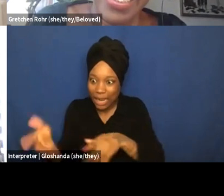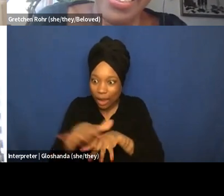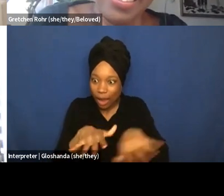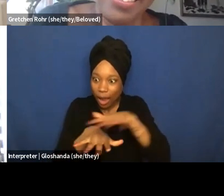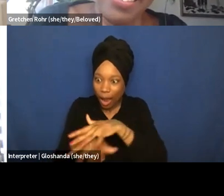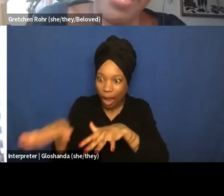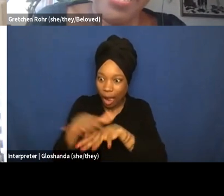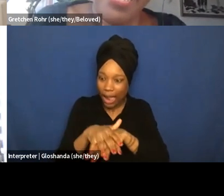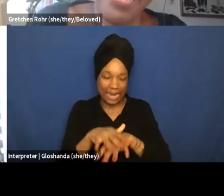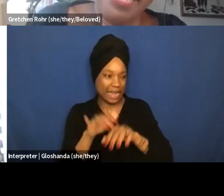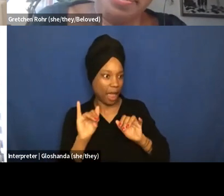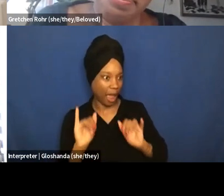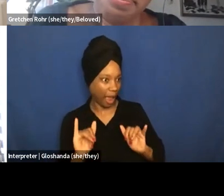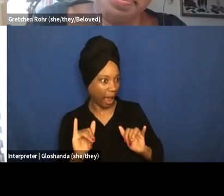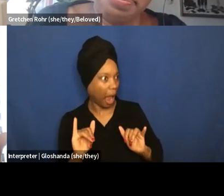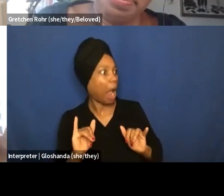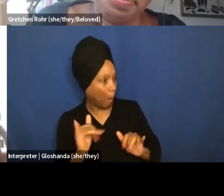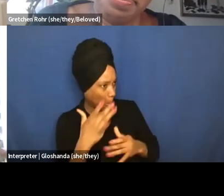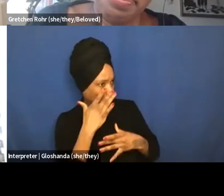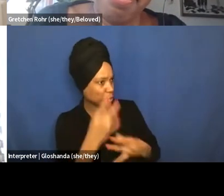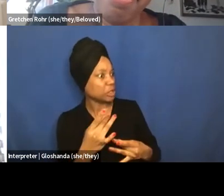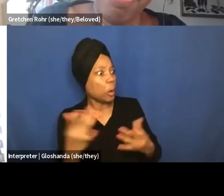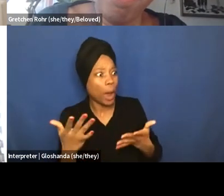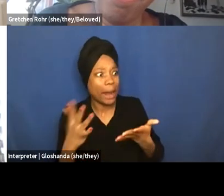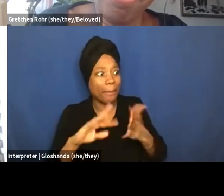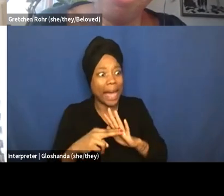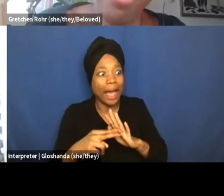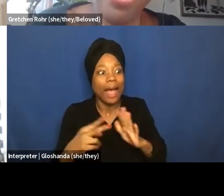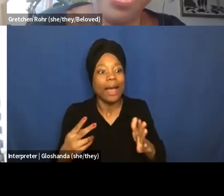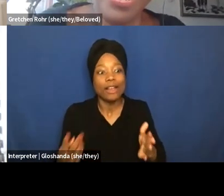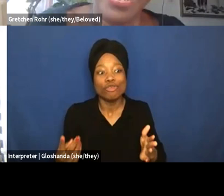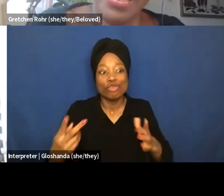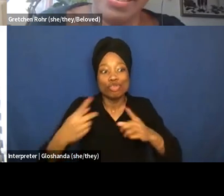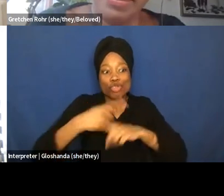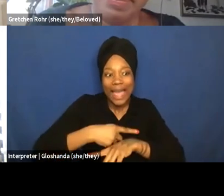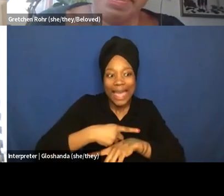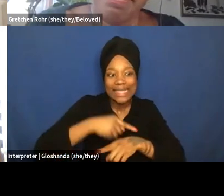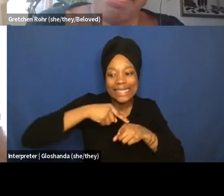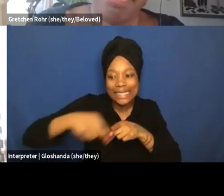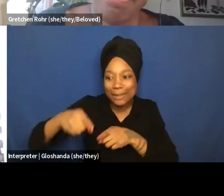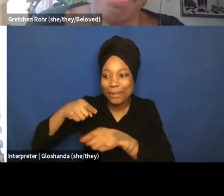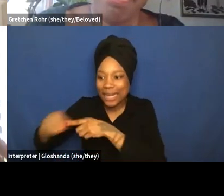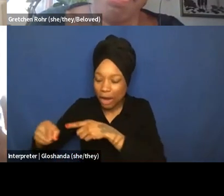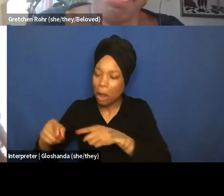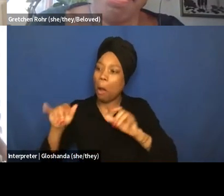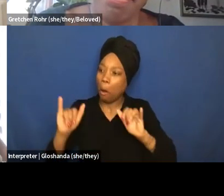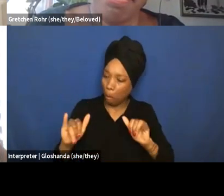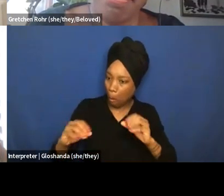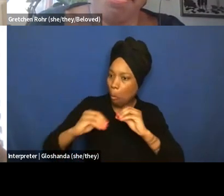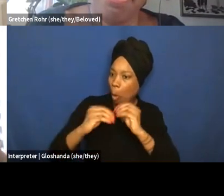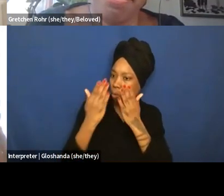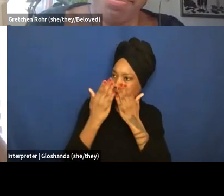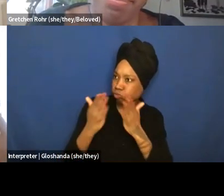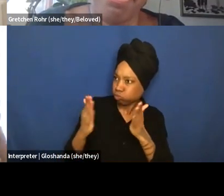like, okay, that's interesting, I'll raise you, how about transdisciplinarity? And yeah, that's a little more robust. And then if we really want to take our